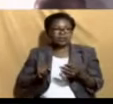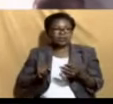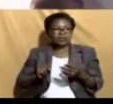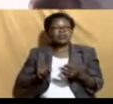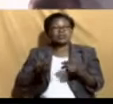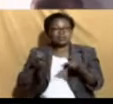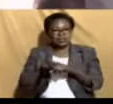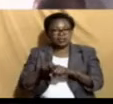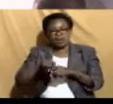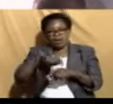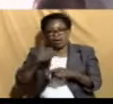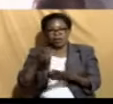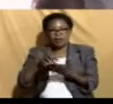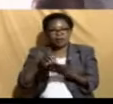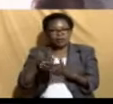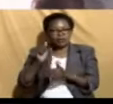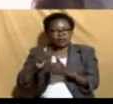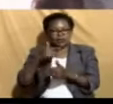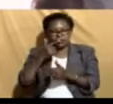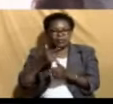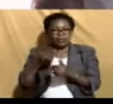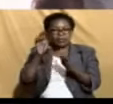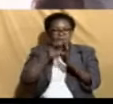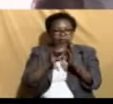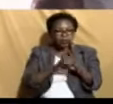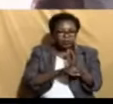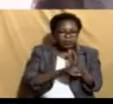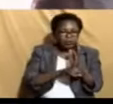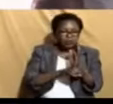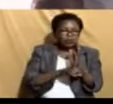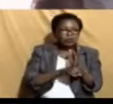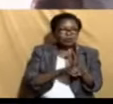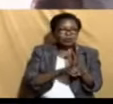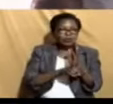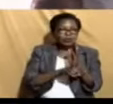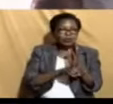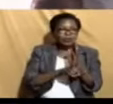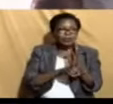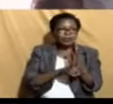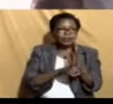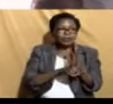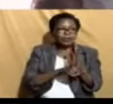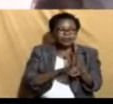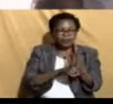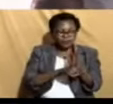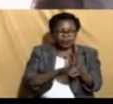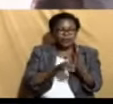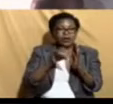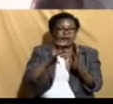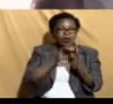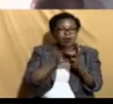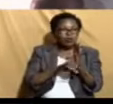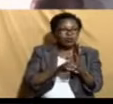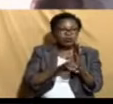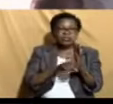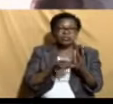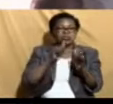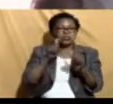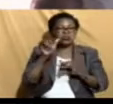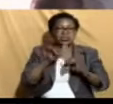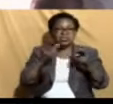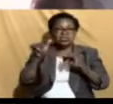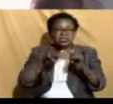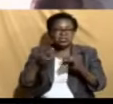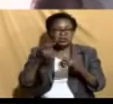2 of 2013, held that a constitution as an embodiment of compromises is by its very nature not a stranger to